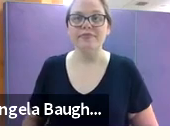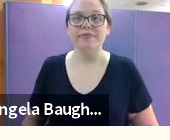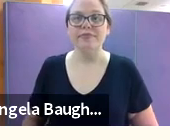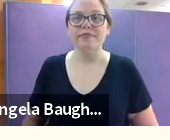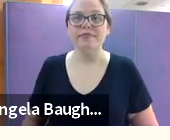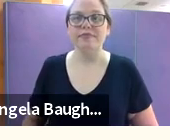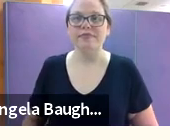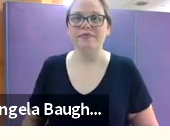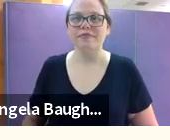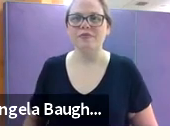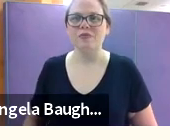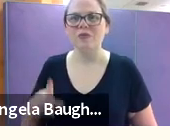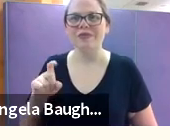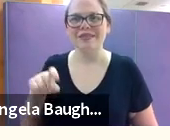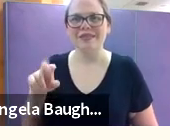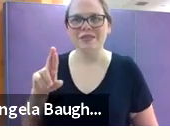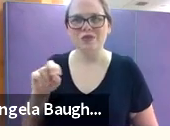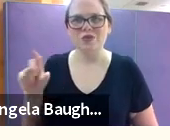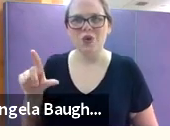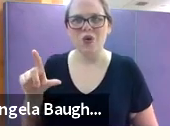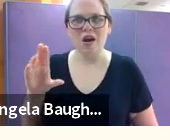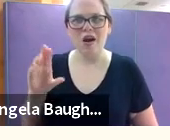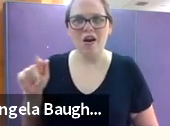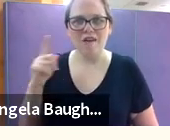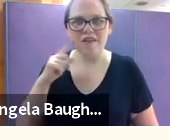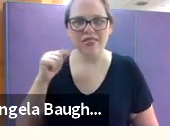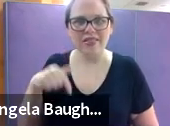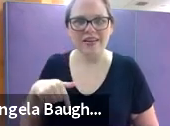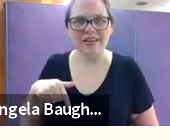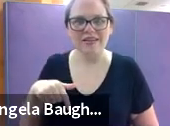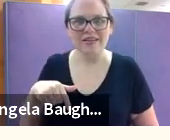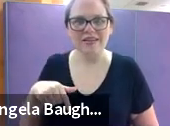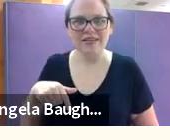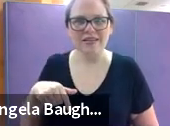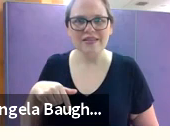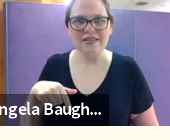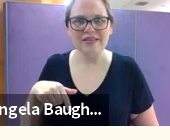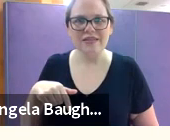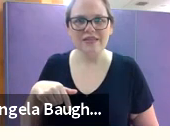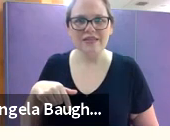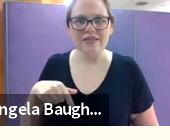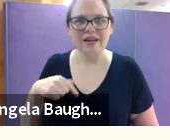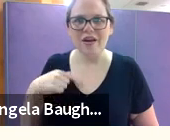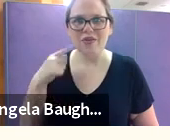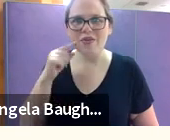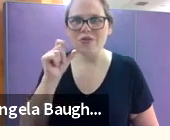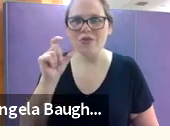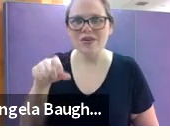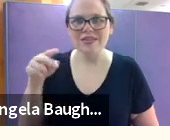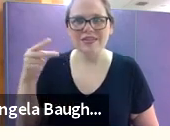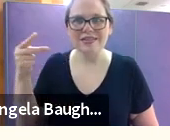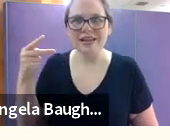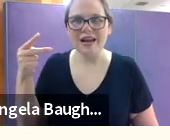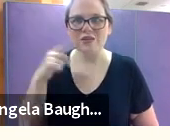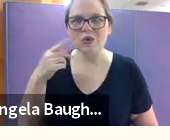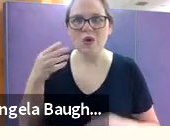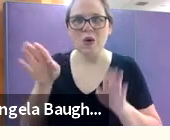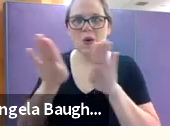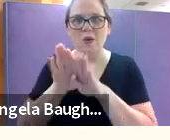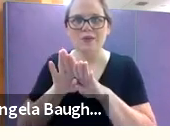Do we need to do a roll call for this? Chuck always said you don't need a second to close the meeting. Yeah, you really According to Robert's